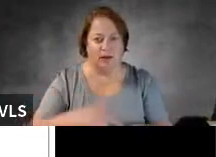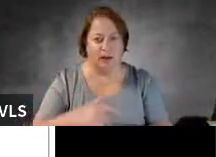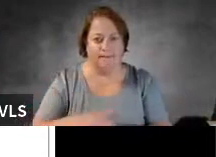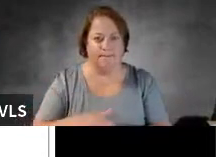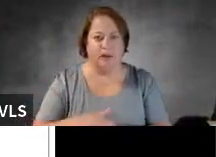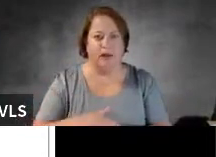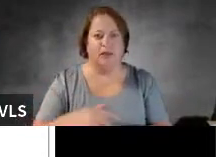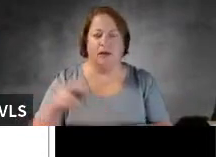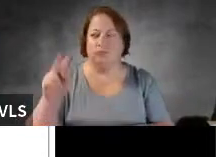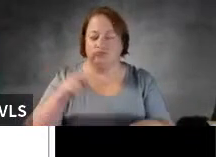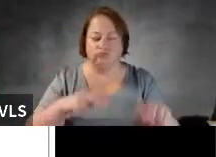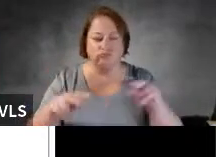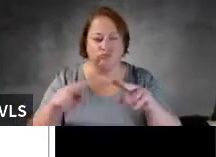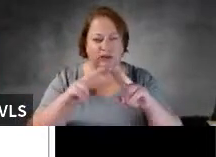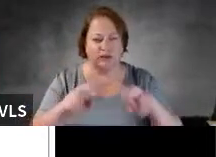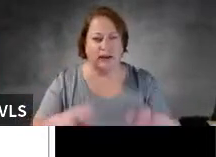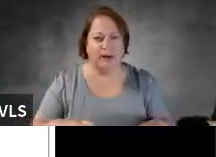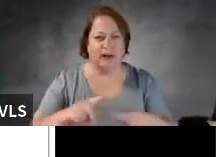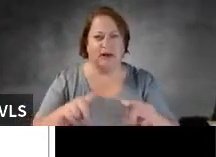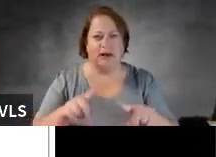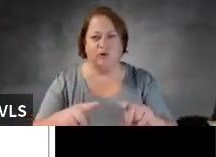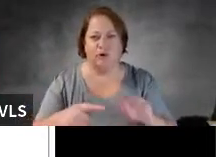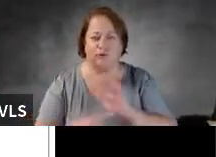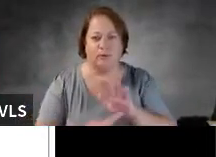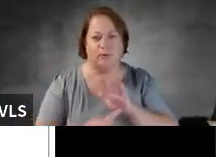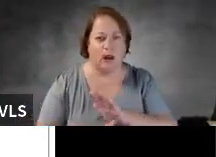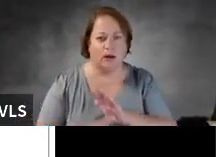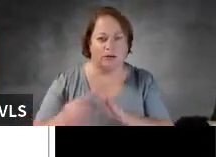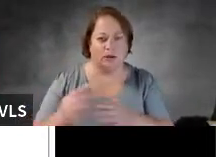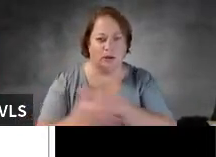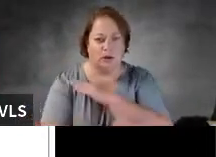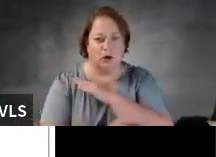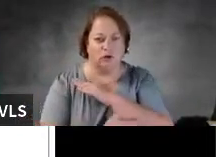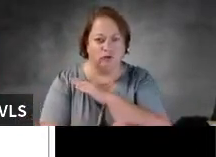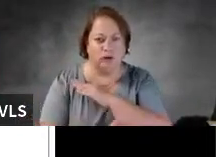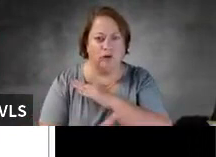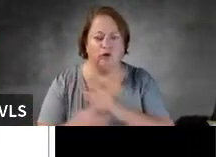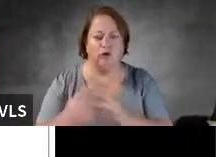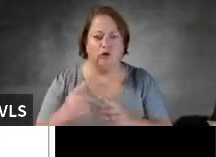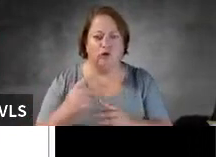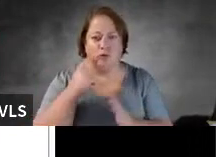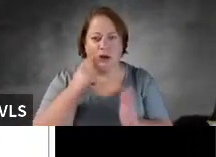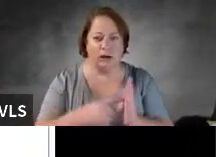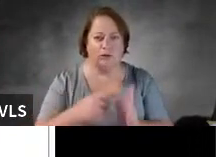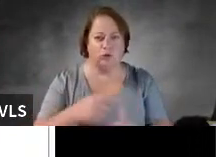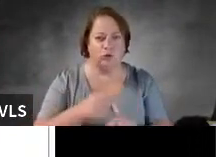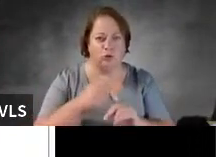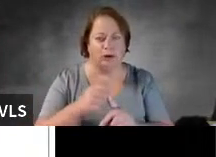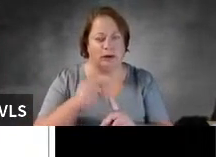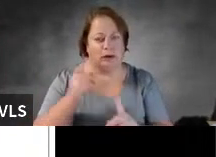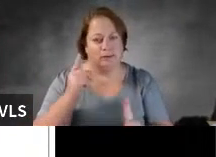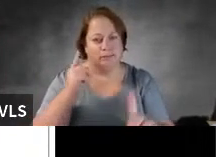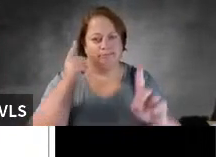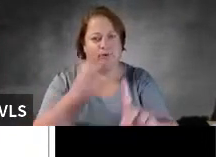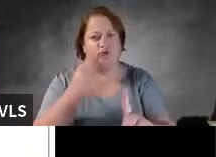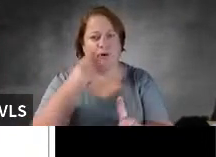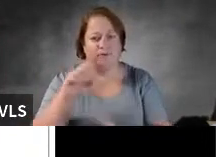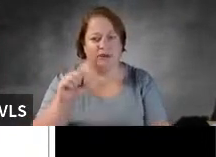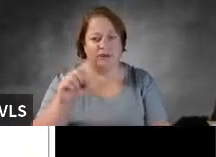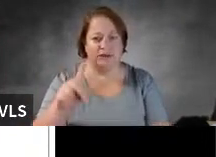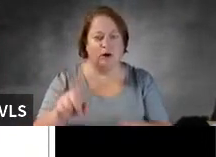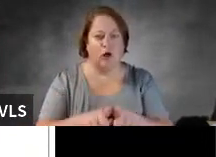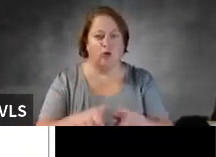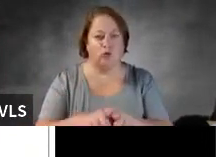the country, recognized the unique and special mission of SSD, but also recognized the value of SSD's tax